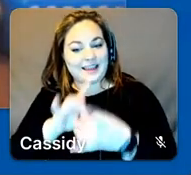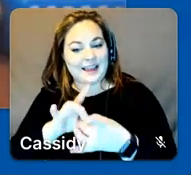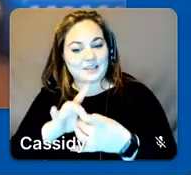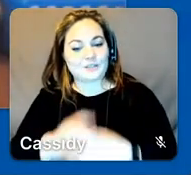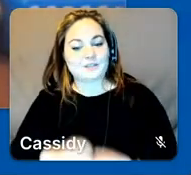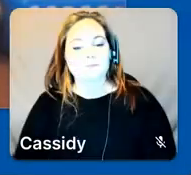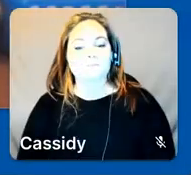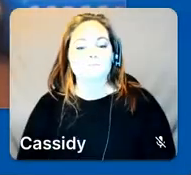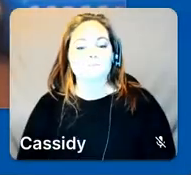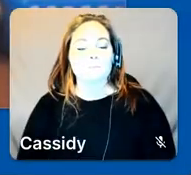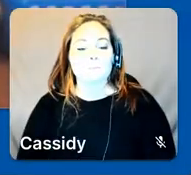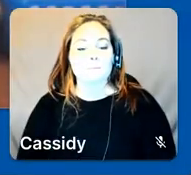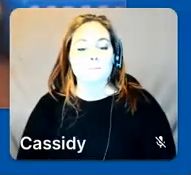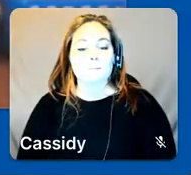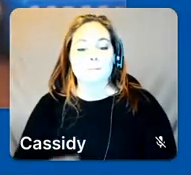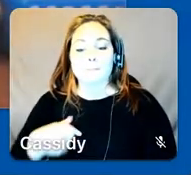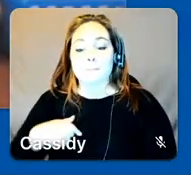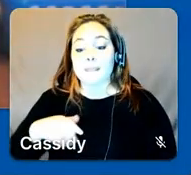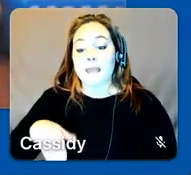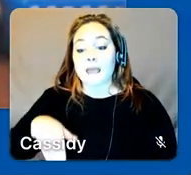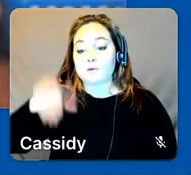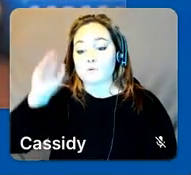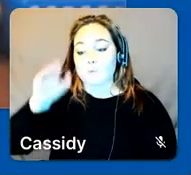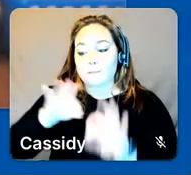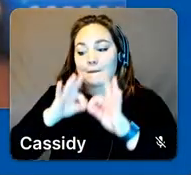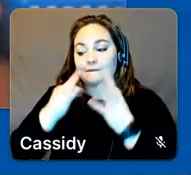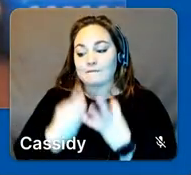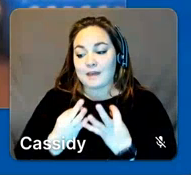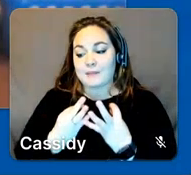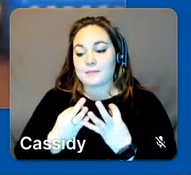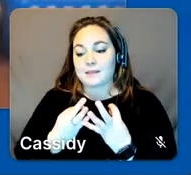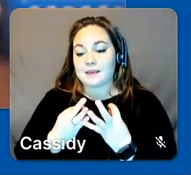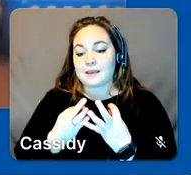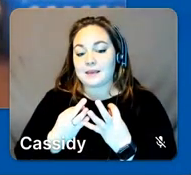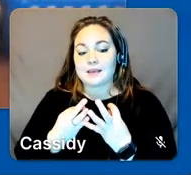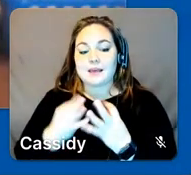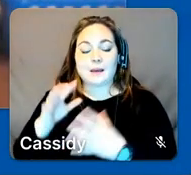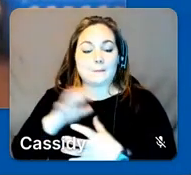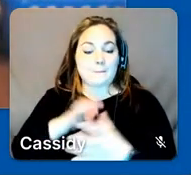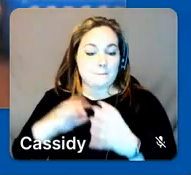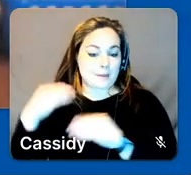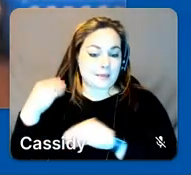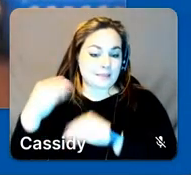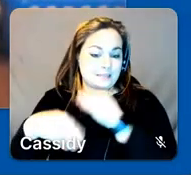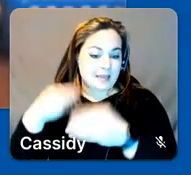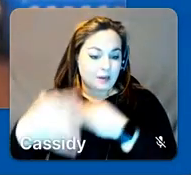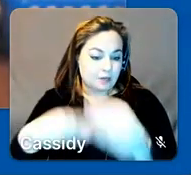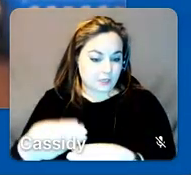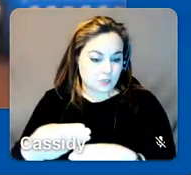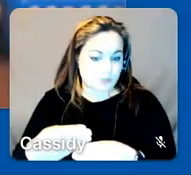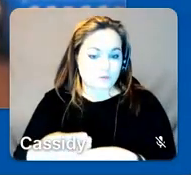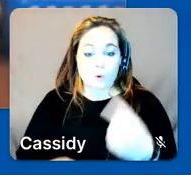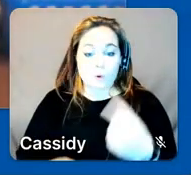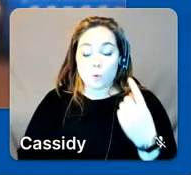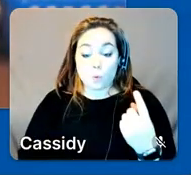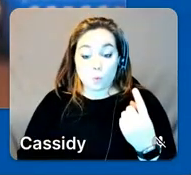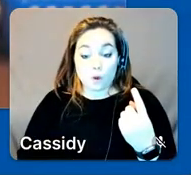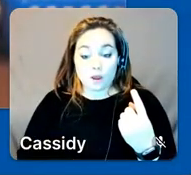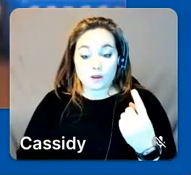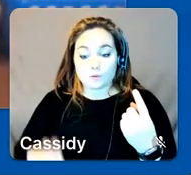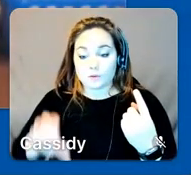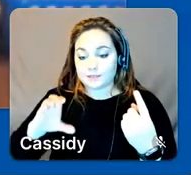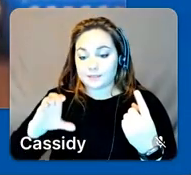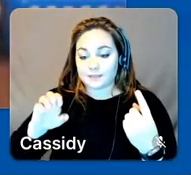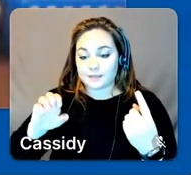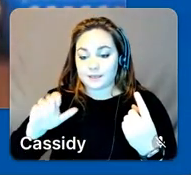her. I grew up in a family that was, you know, mixed heritage, but one of those heritages was Celtic. And